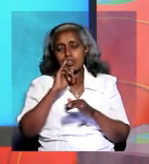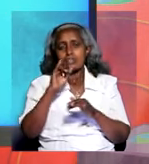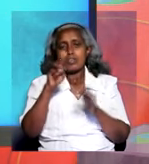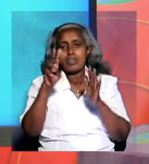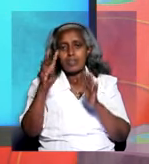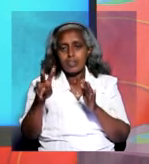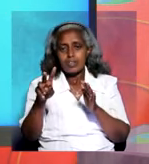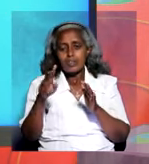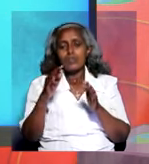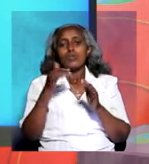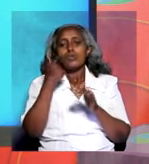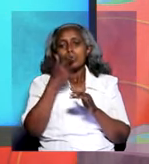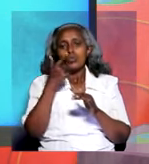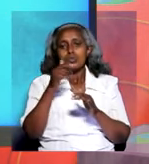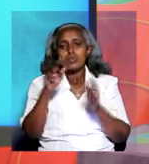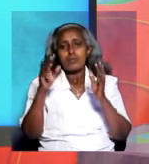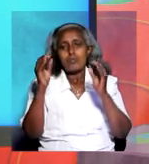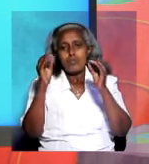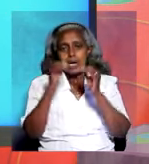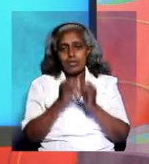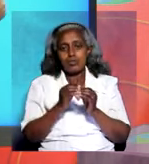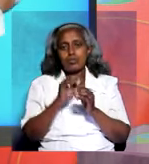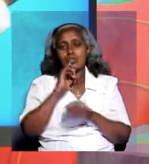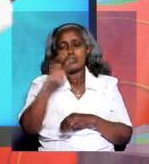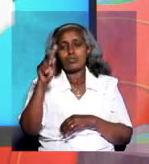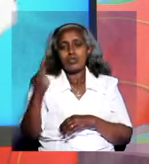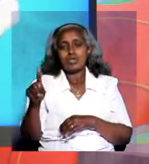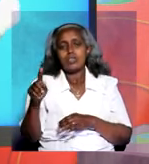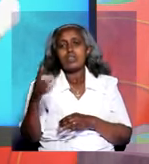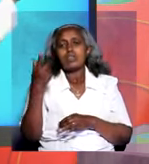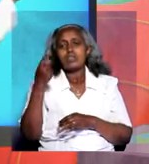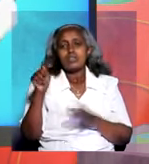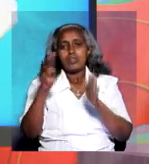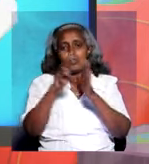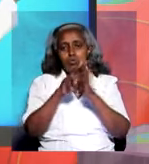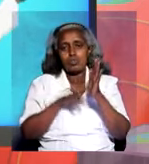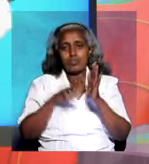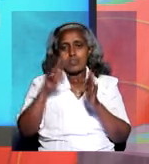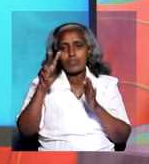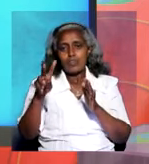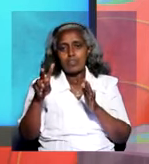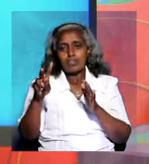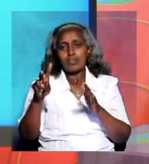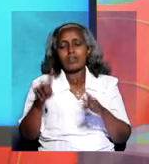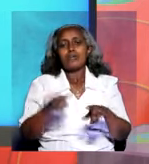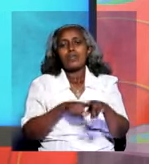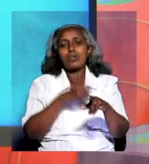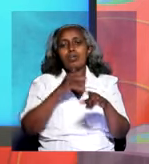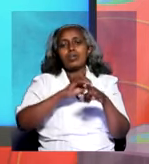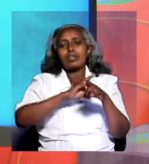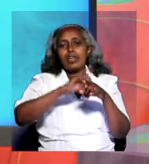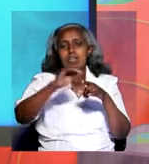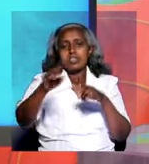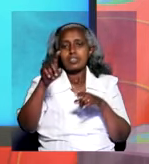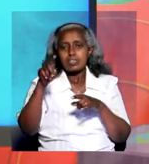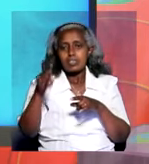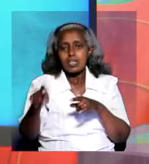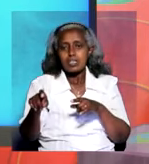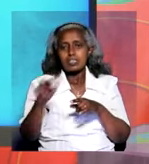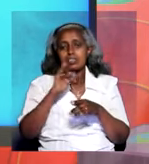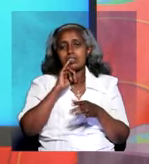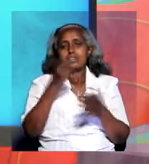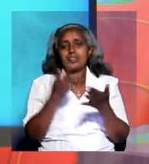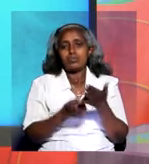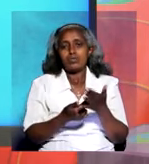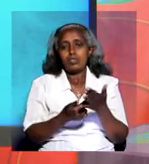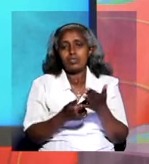vector whose magnitude is 1. The unit vector along direction x is this